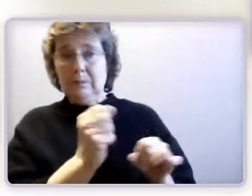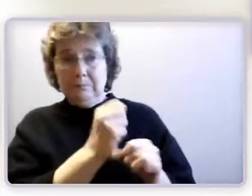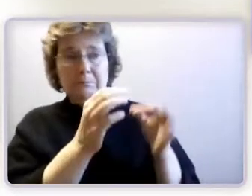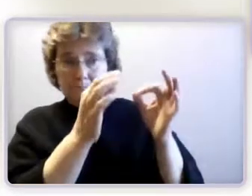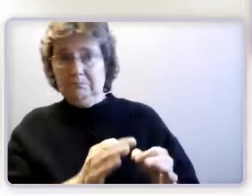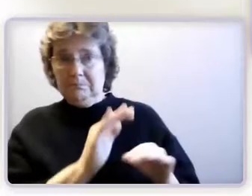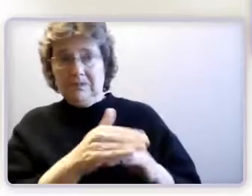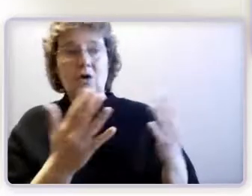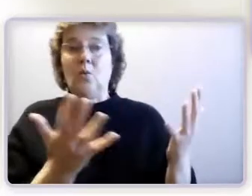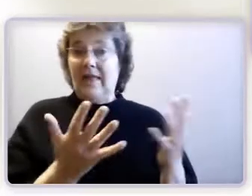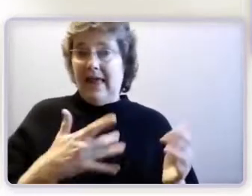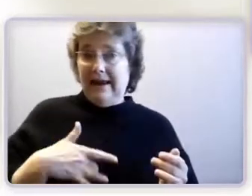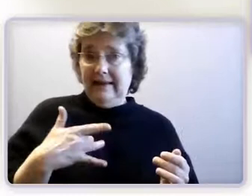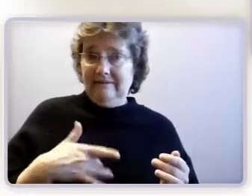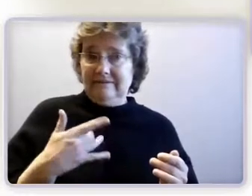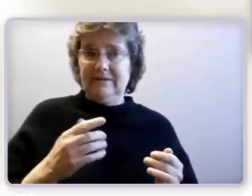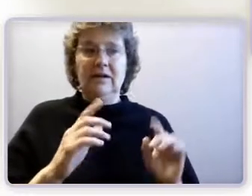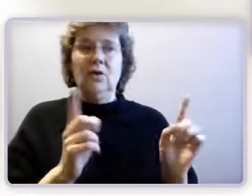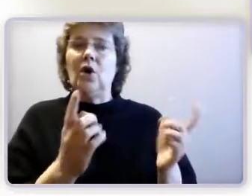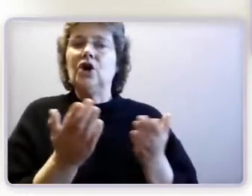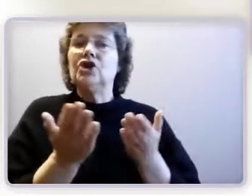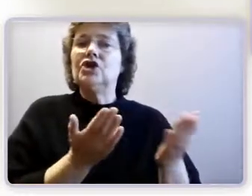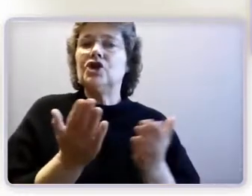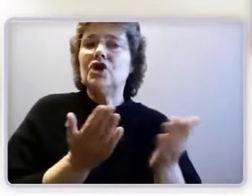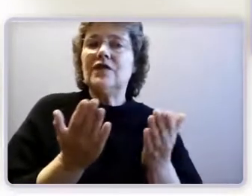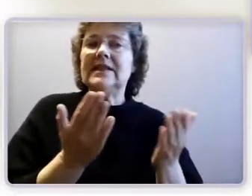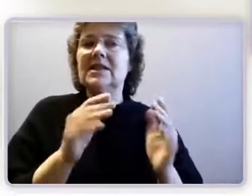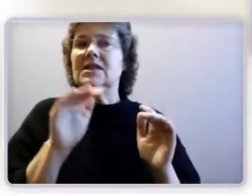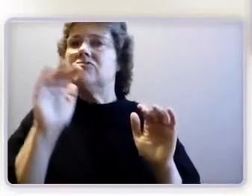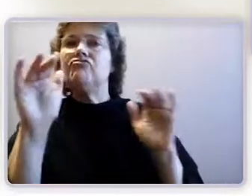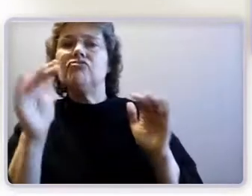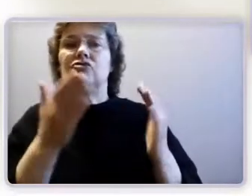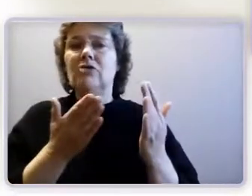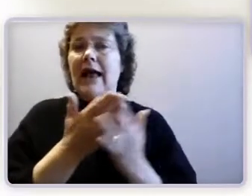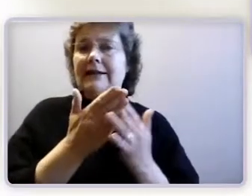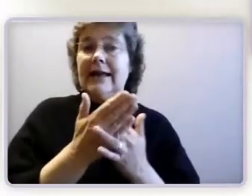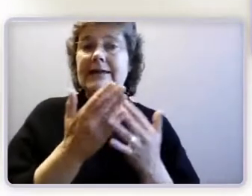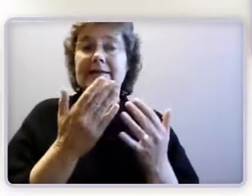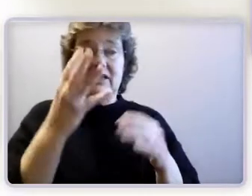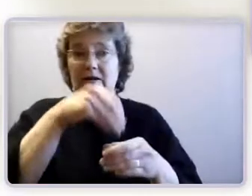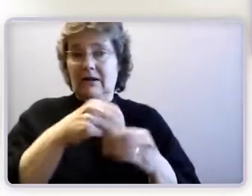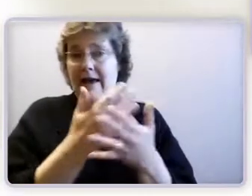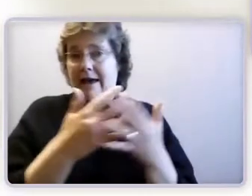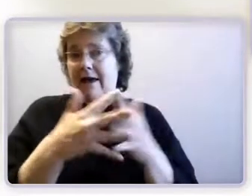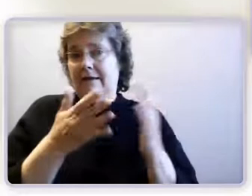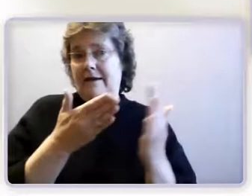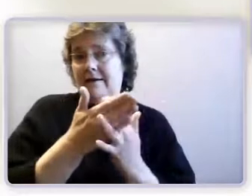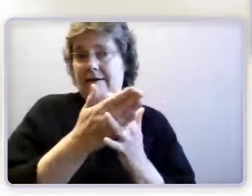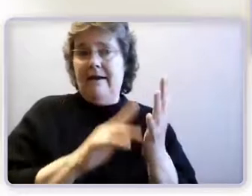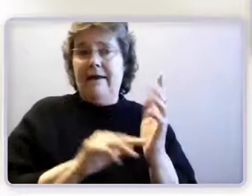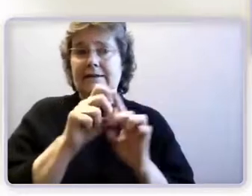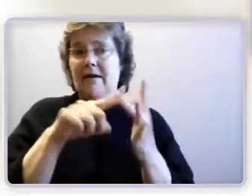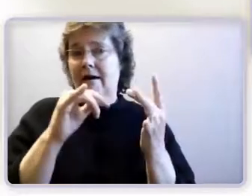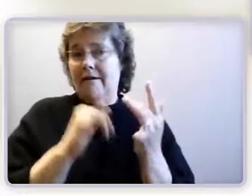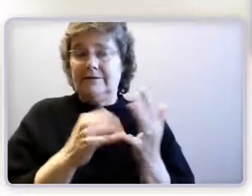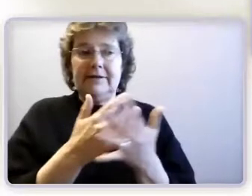what services they can use, and that can include how they access the NDIS or how they use their plan,